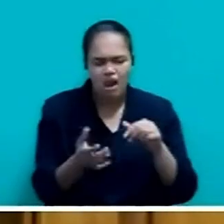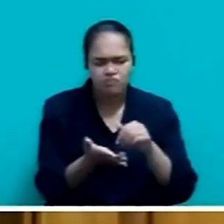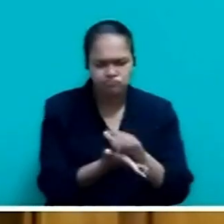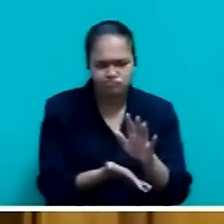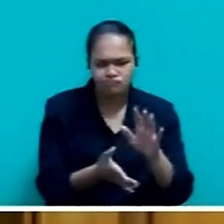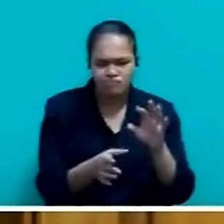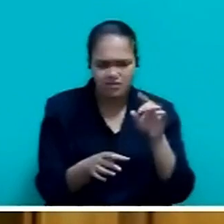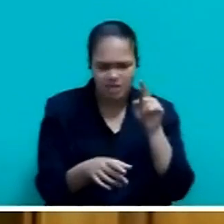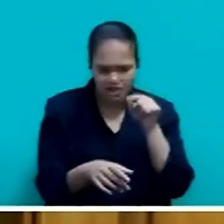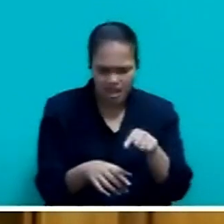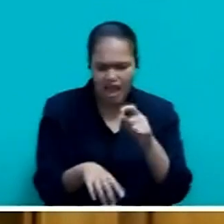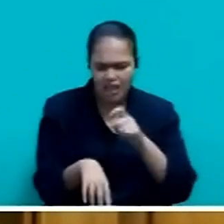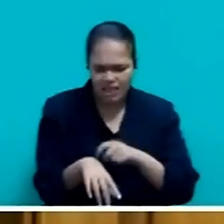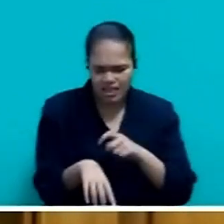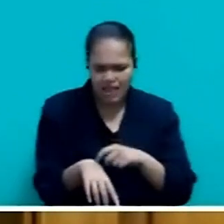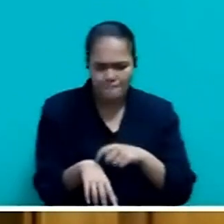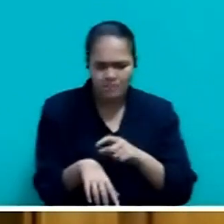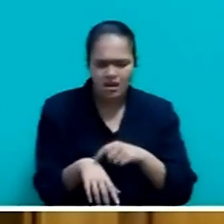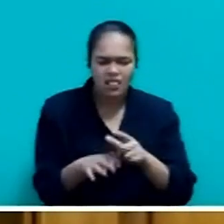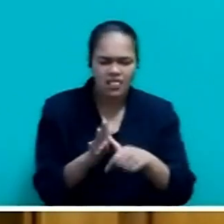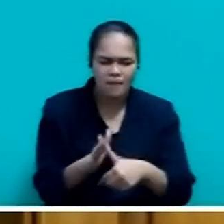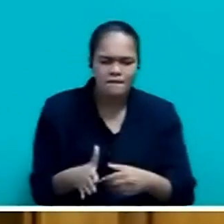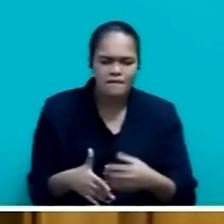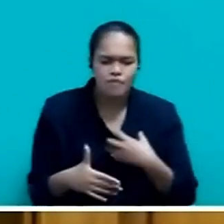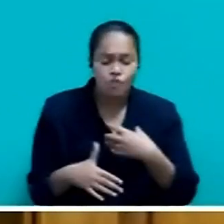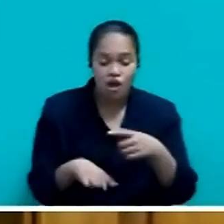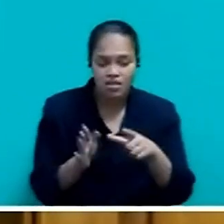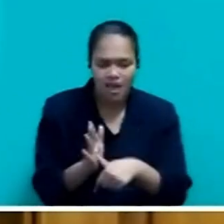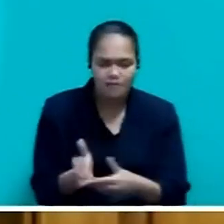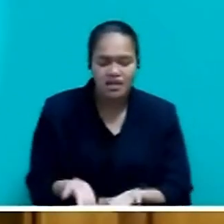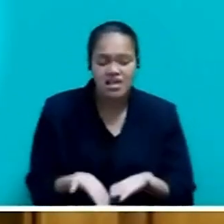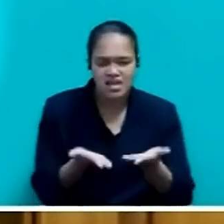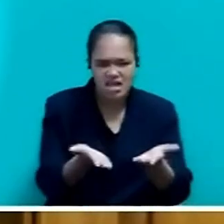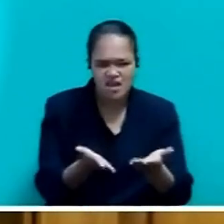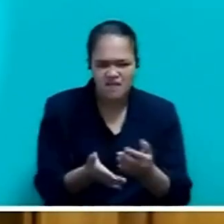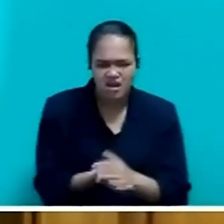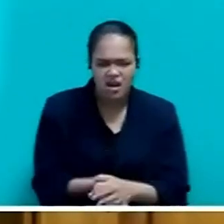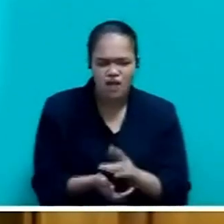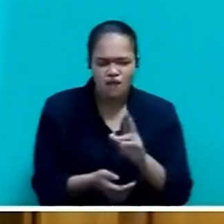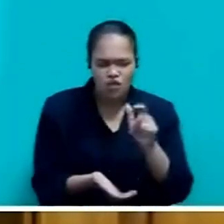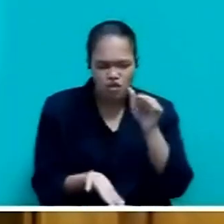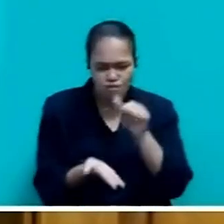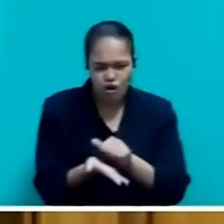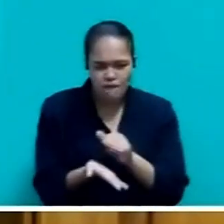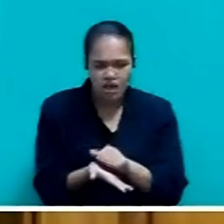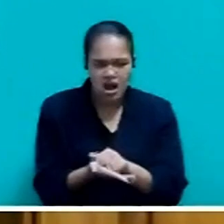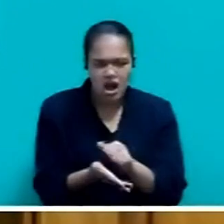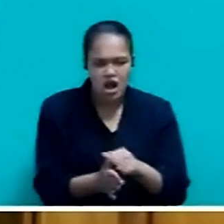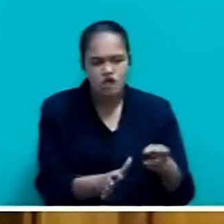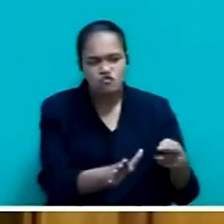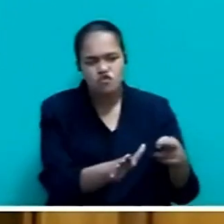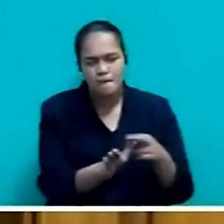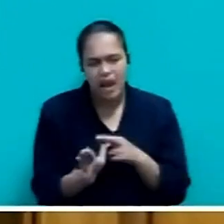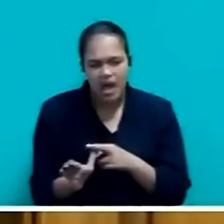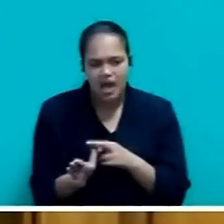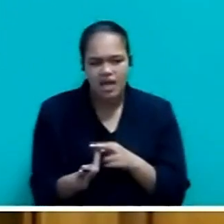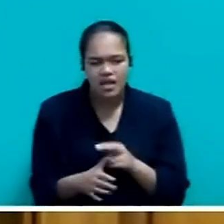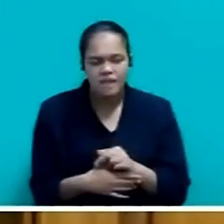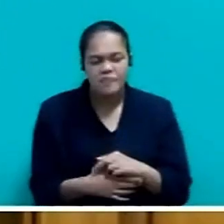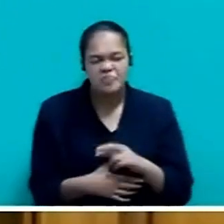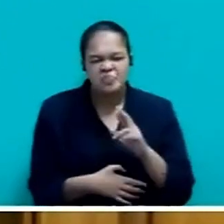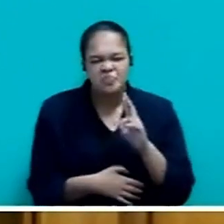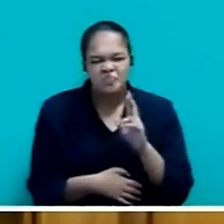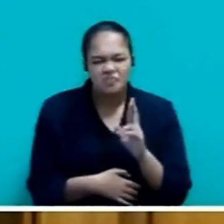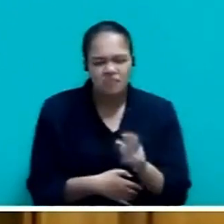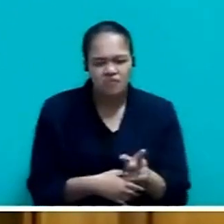that ample time be given to debate the bill with the right of reply given to the Honourable Attorney General on the,